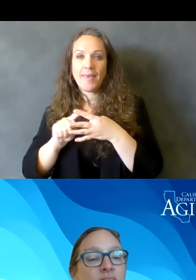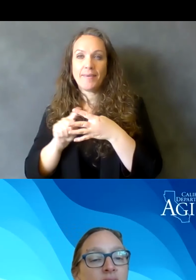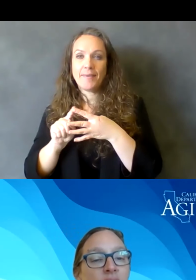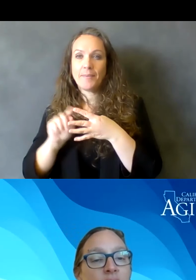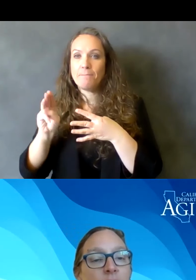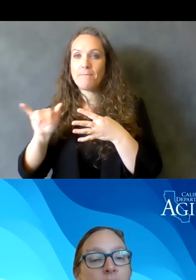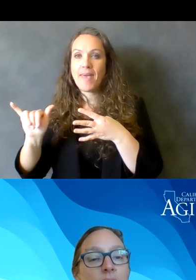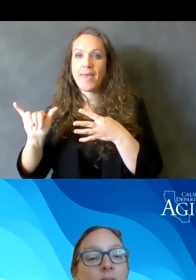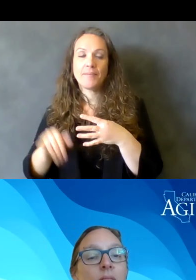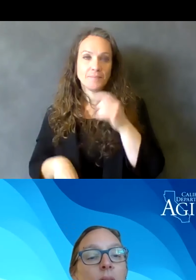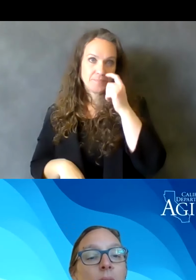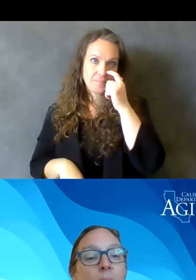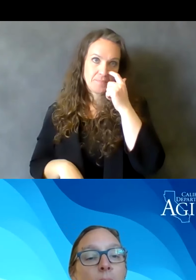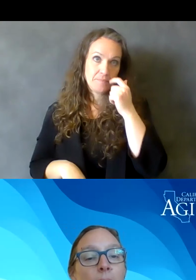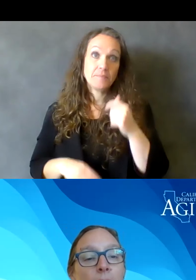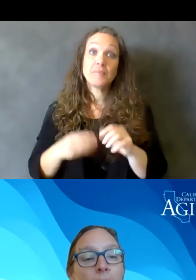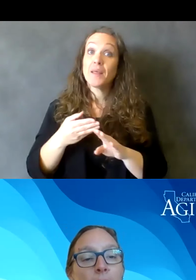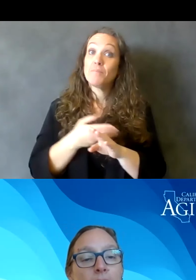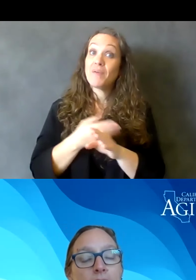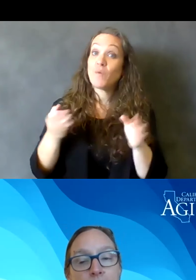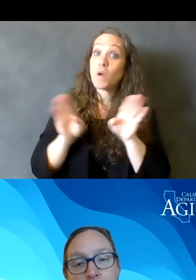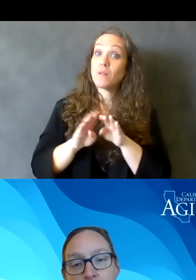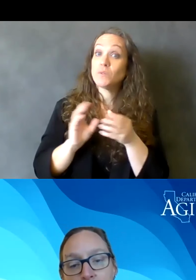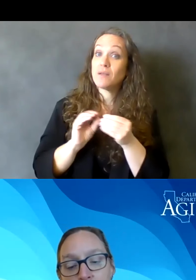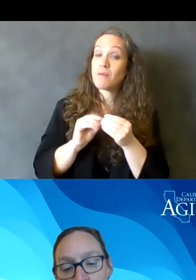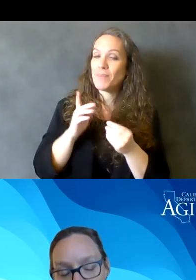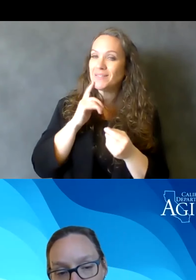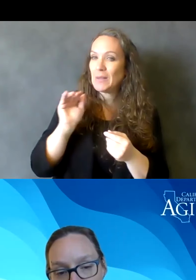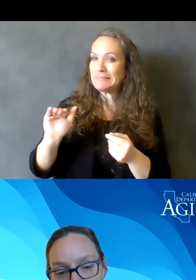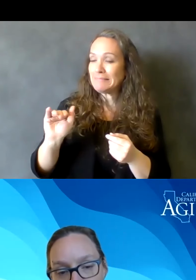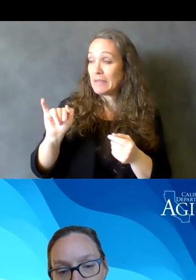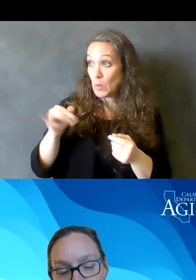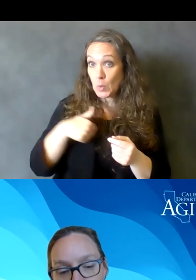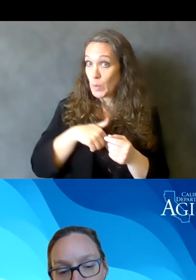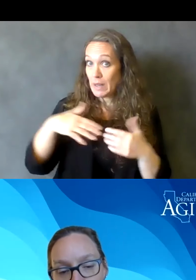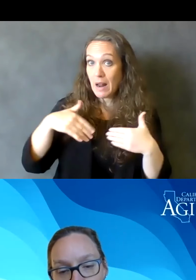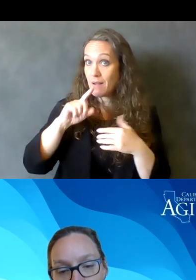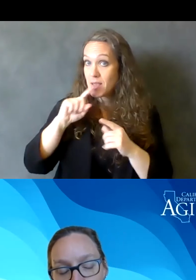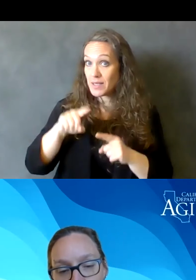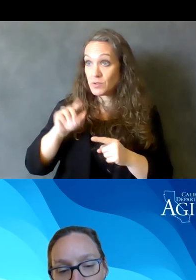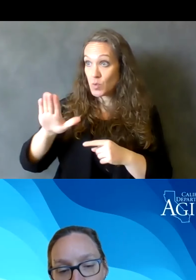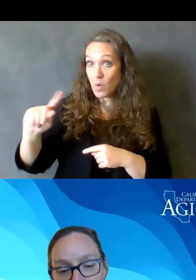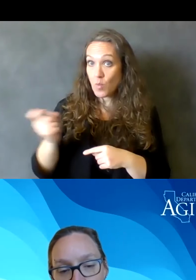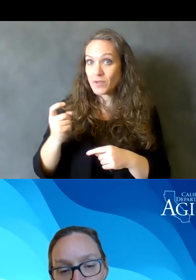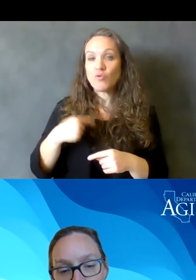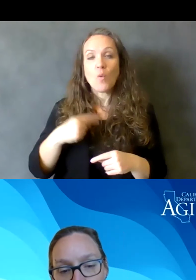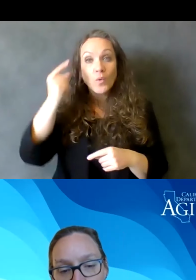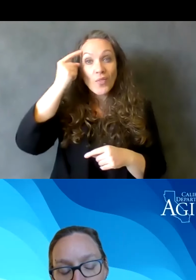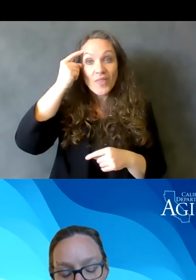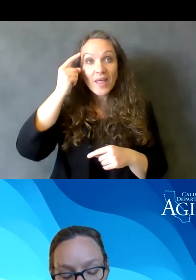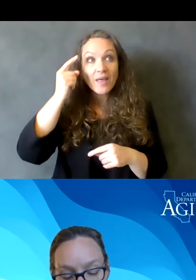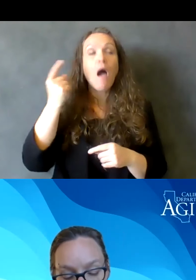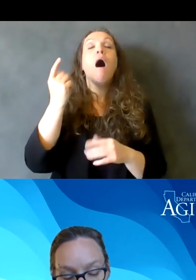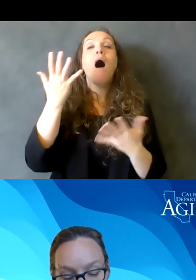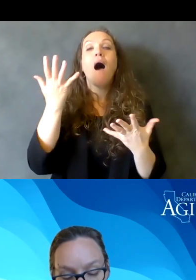you, Kim. And before we turn to closing comments, I just want to remind folks that if we didn't get to your question, or you think of questions right when you log off, which